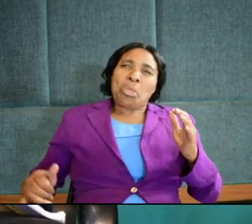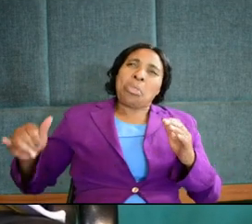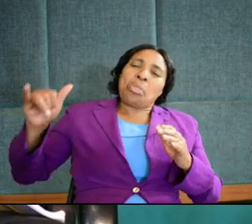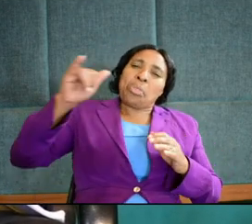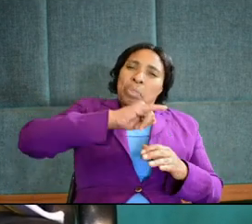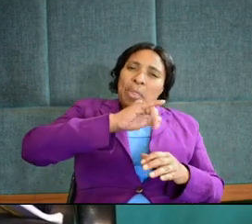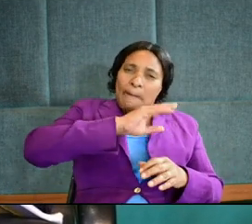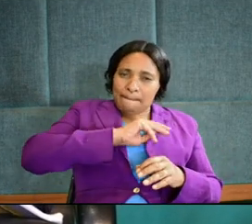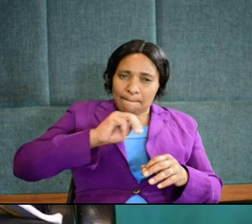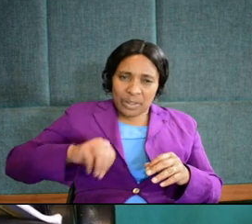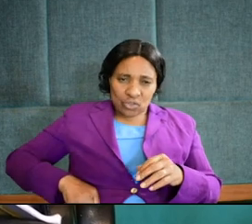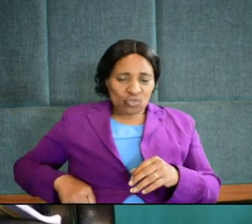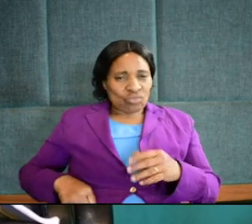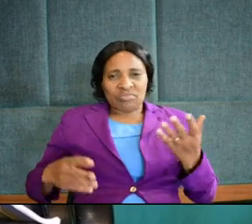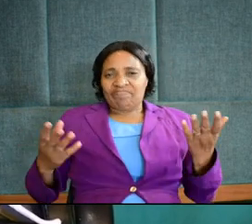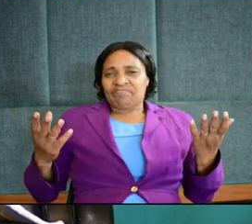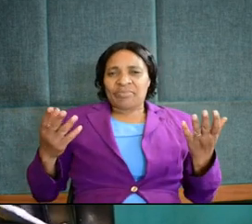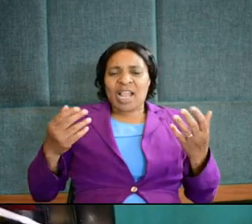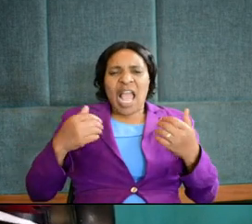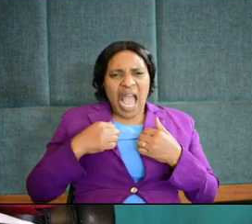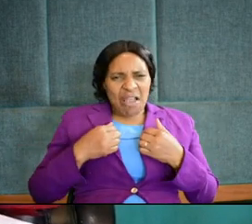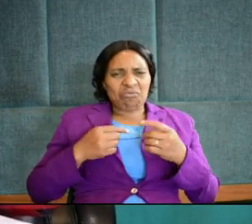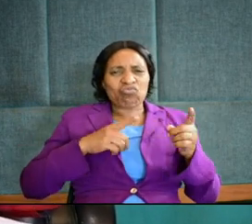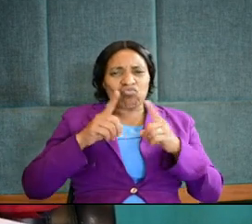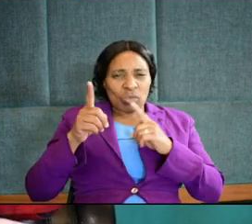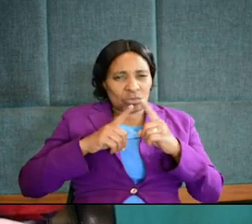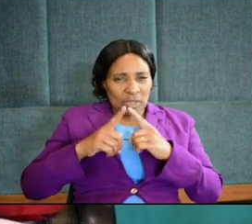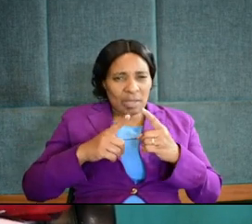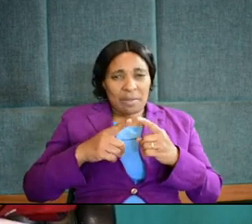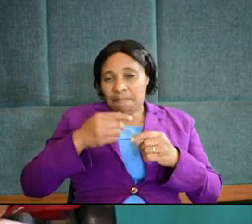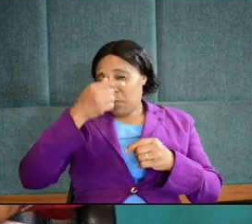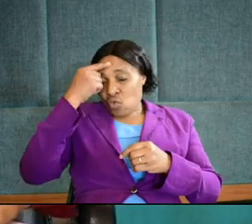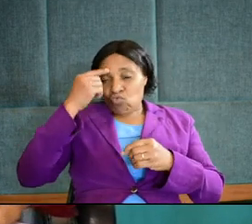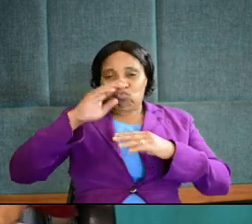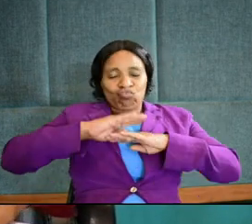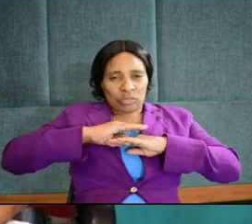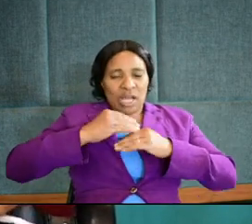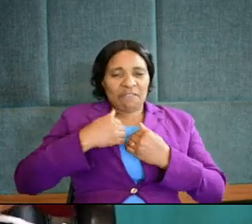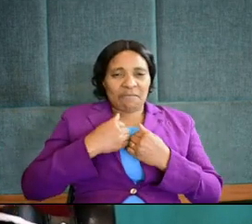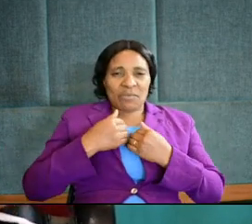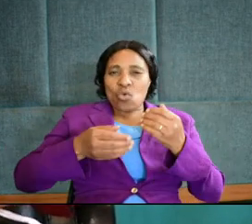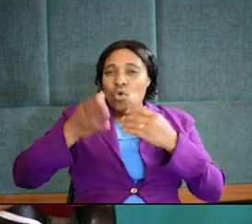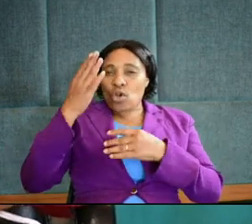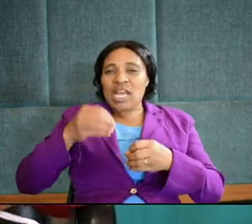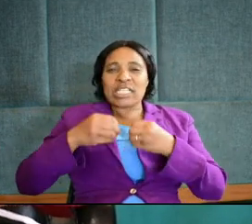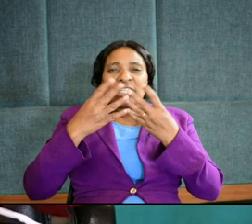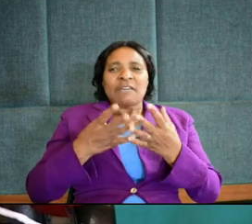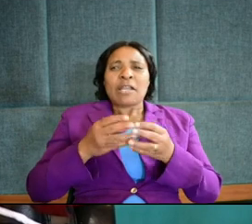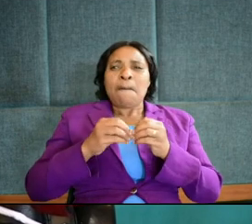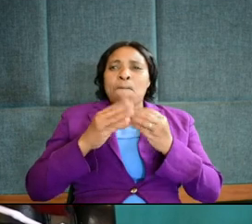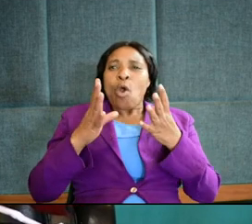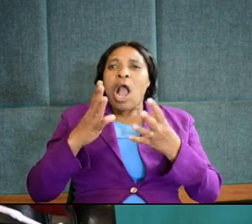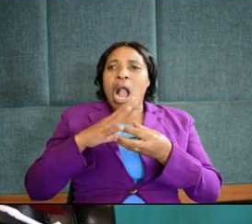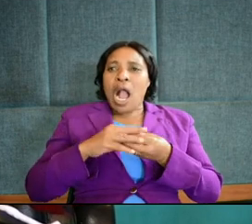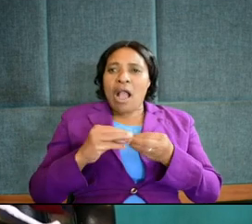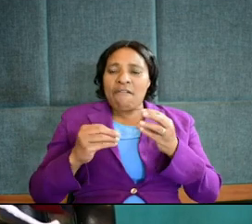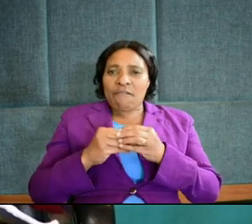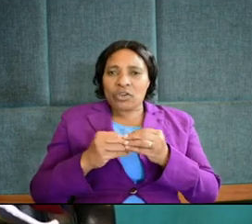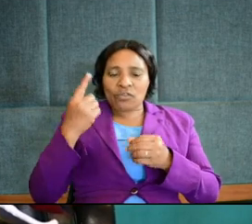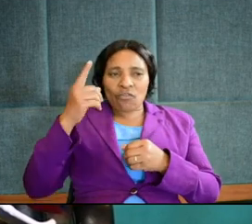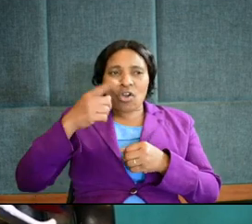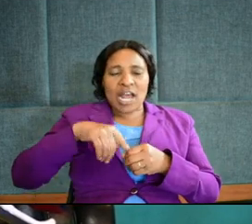we have more reason to be content because God has provided even more comforts for us than he